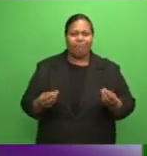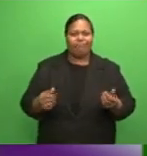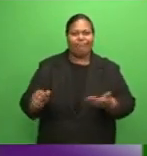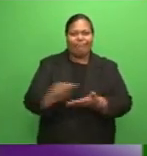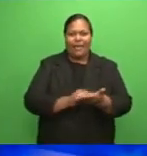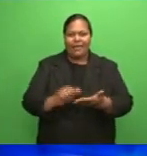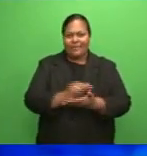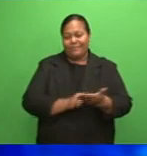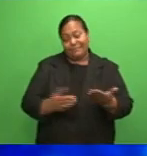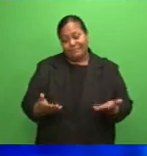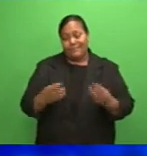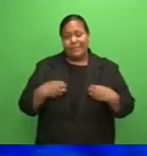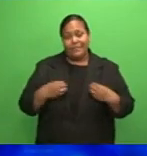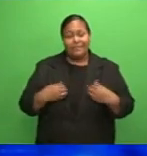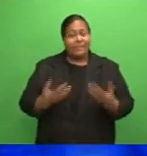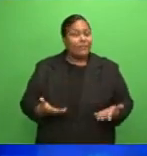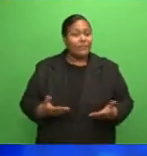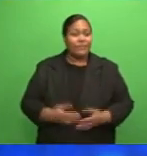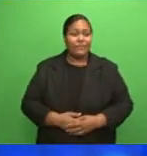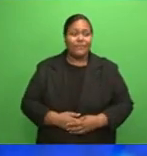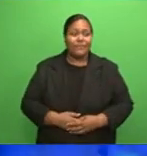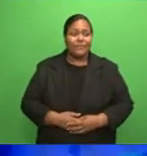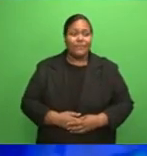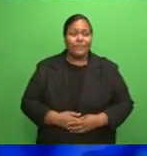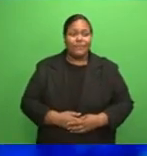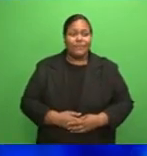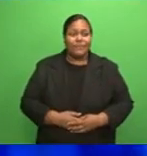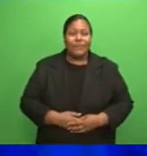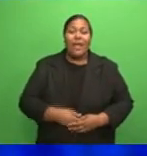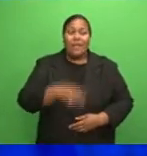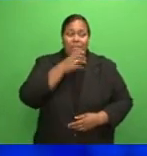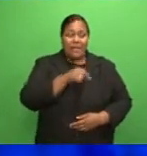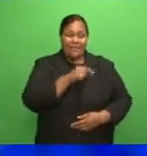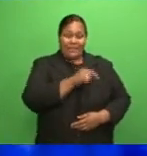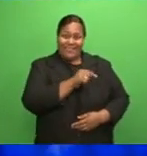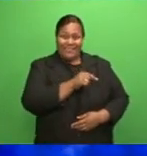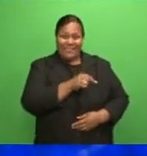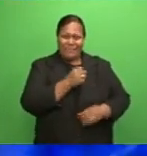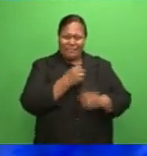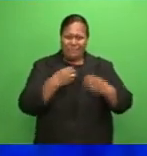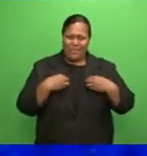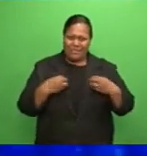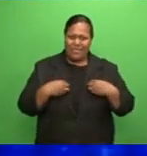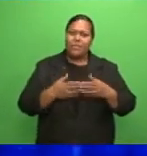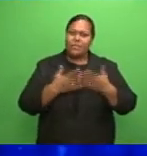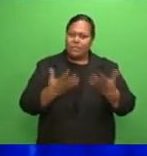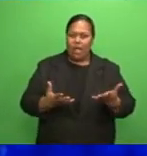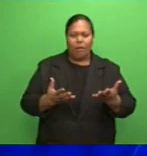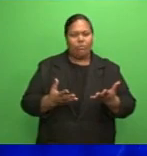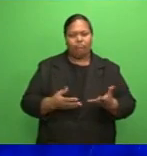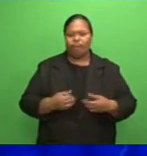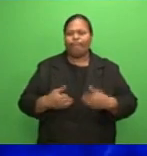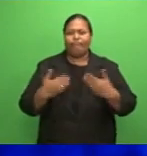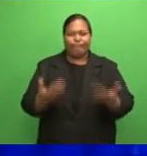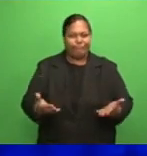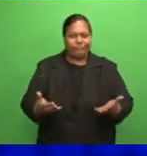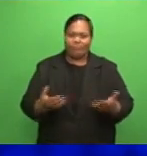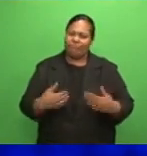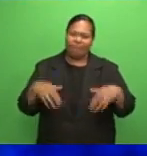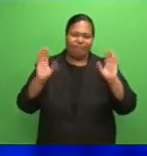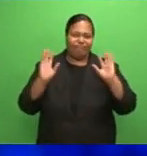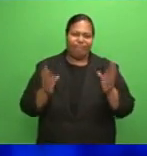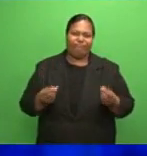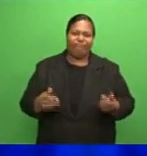business. Men's clothier Brooks Brothers has filed for Chapter 11 bankruptcy, joining a long list of